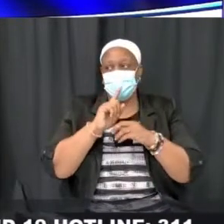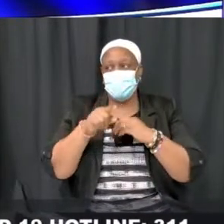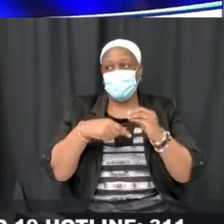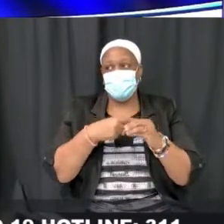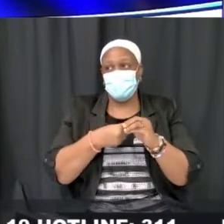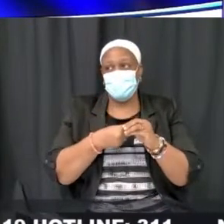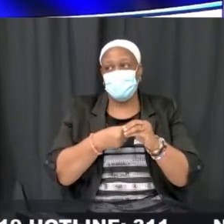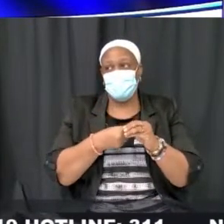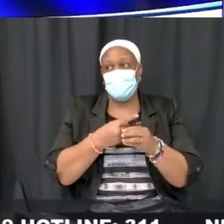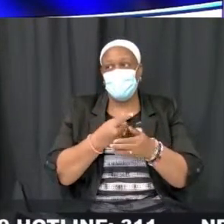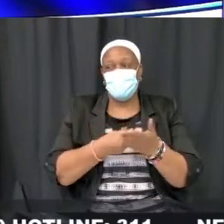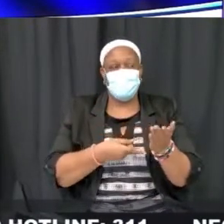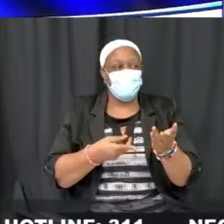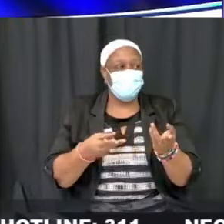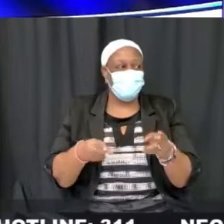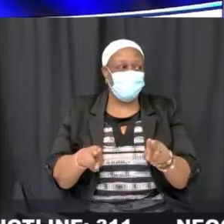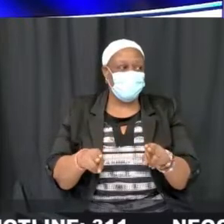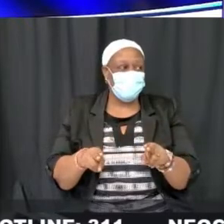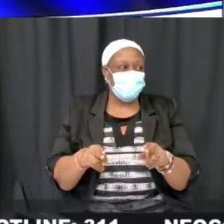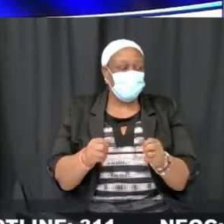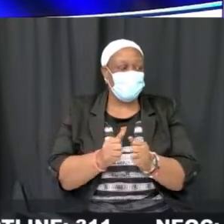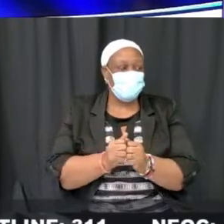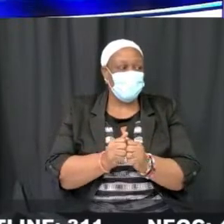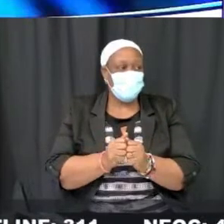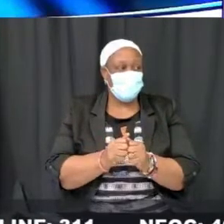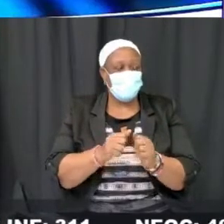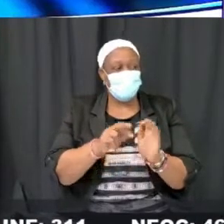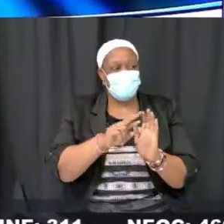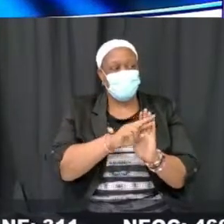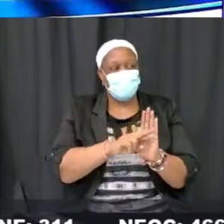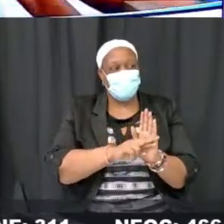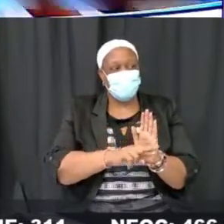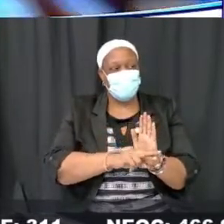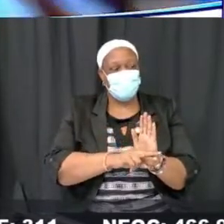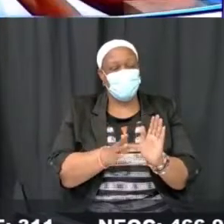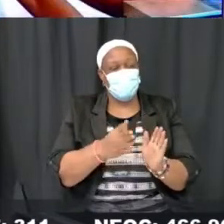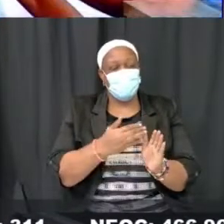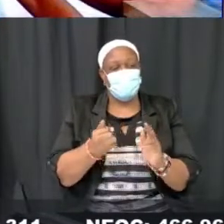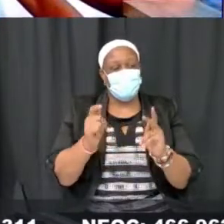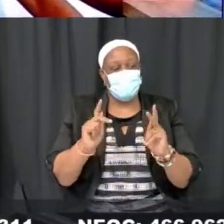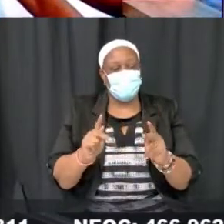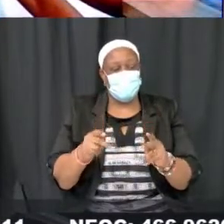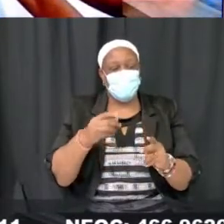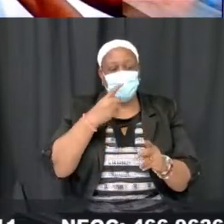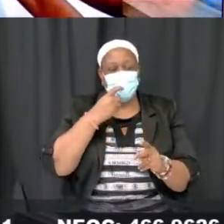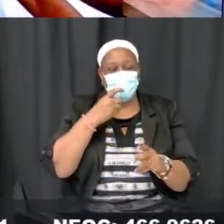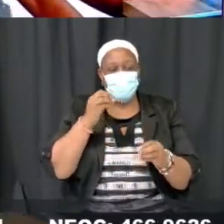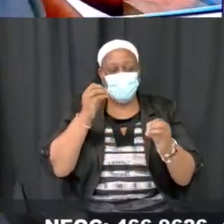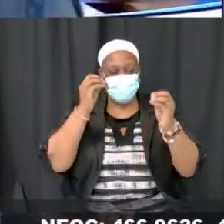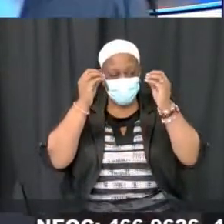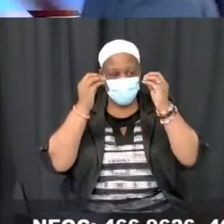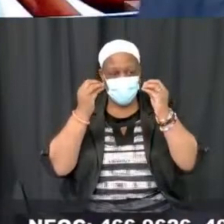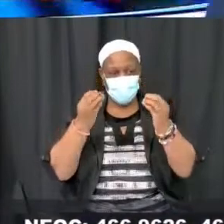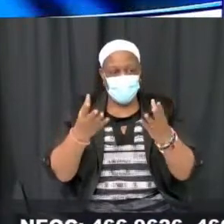update us on the regulations and the compliance with such.